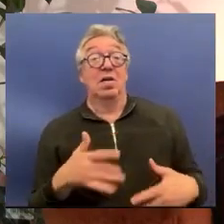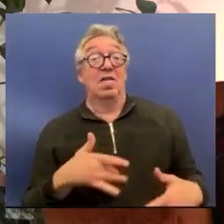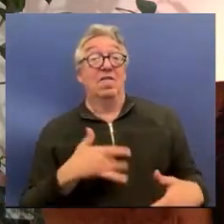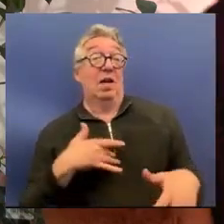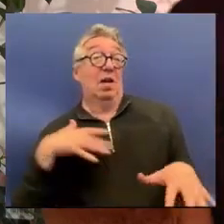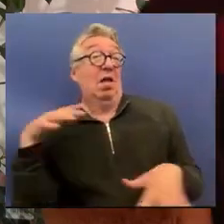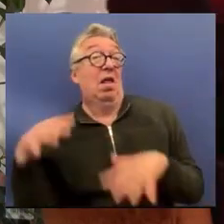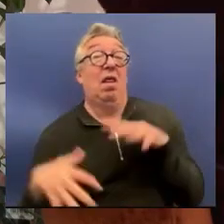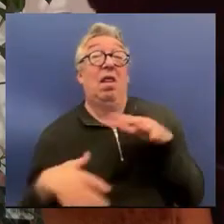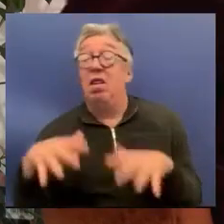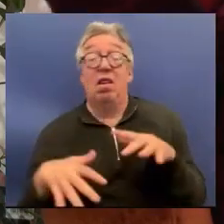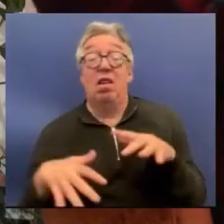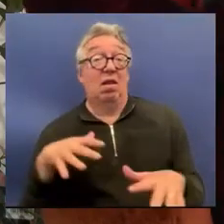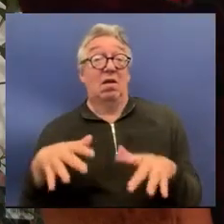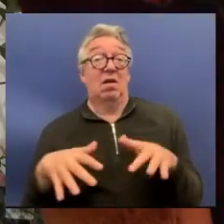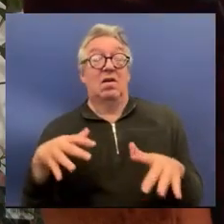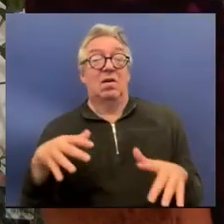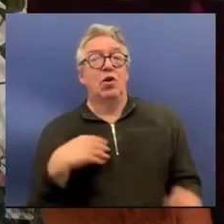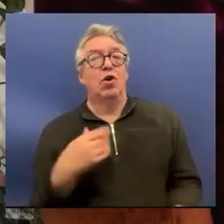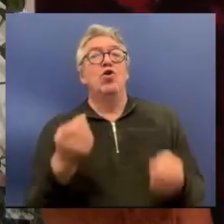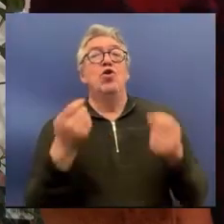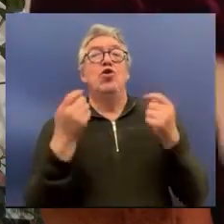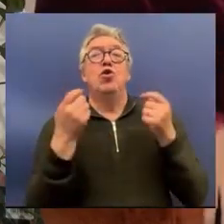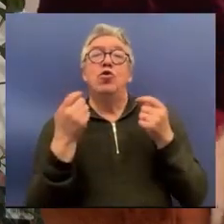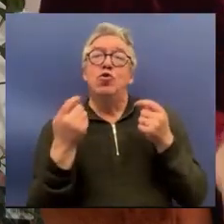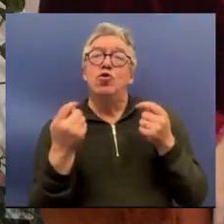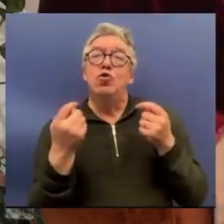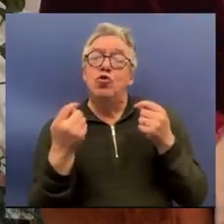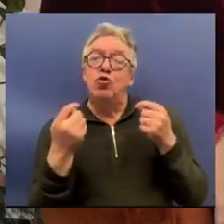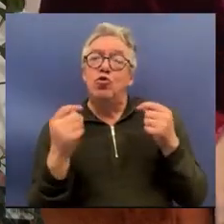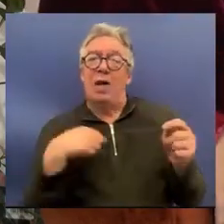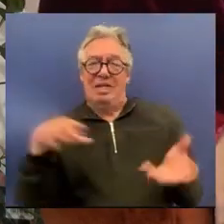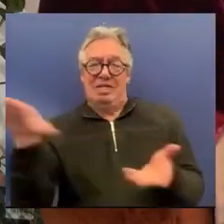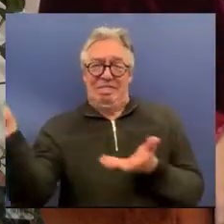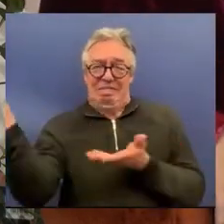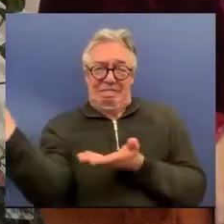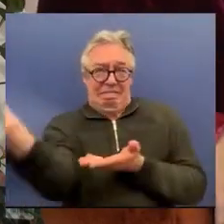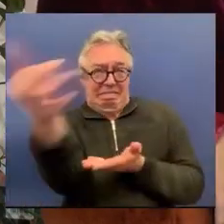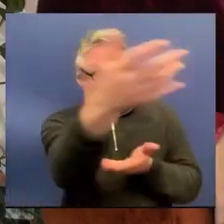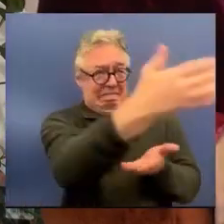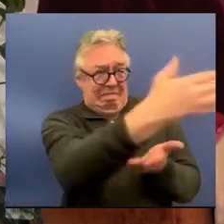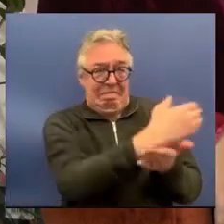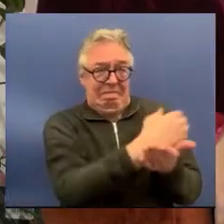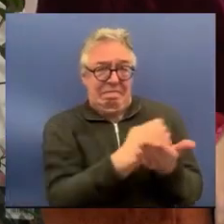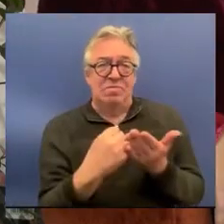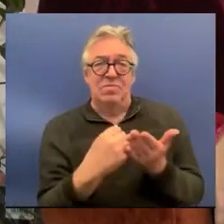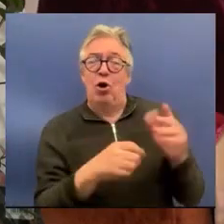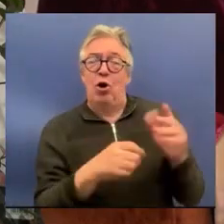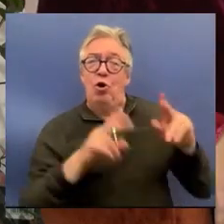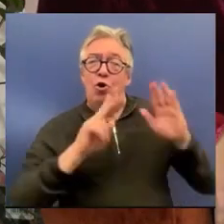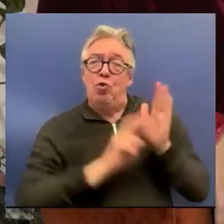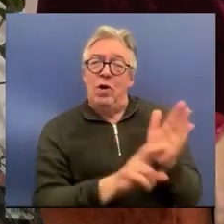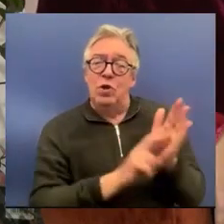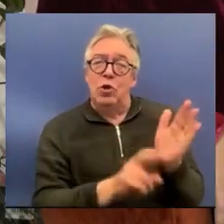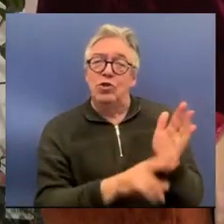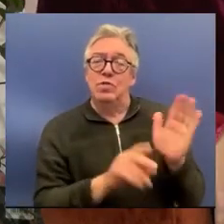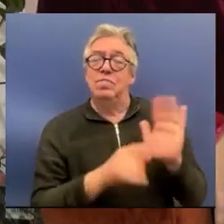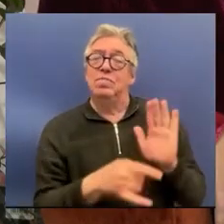big picture of all the researches around this topic and trying to understand how Milan is dealing with